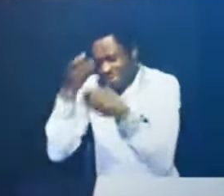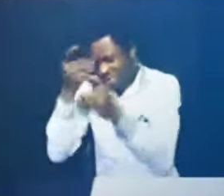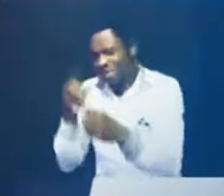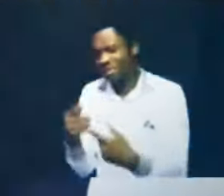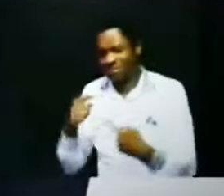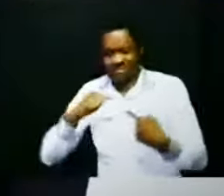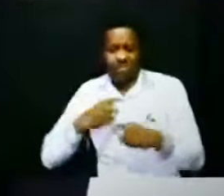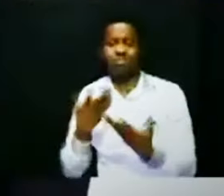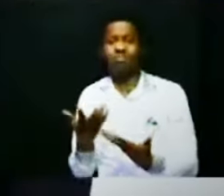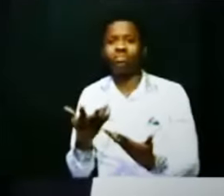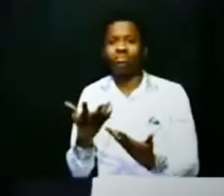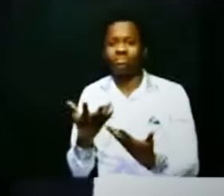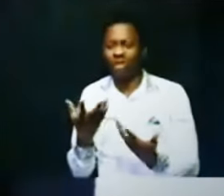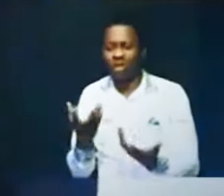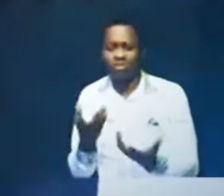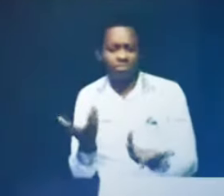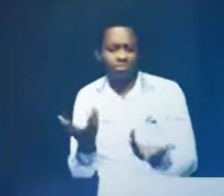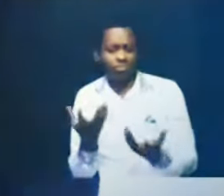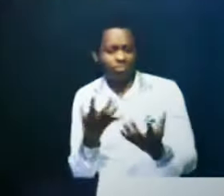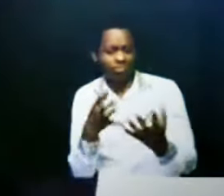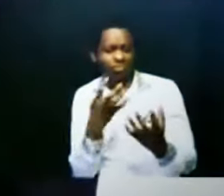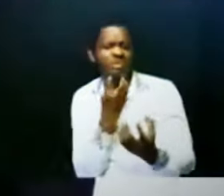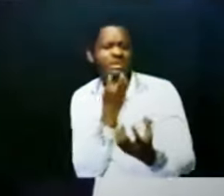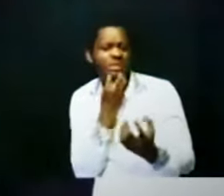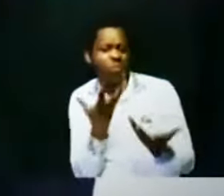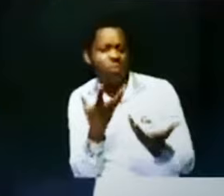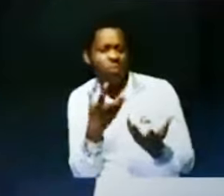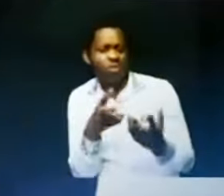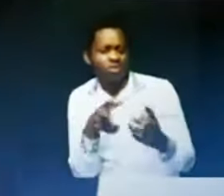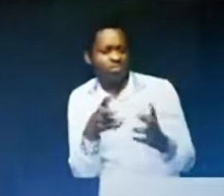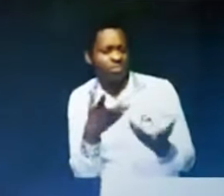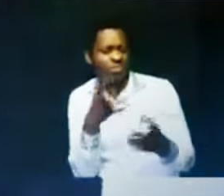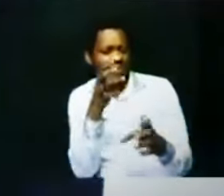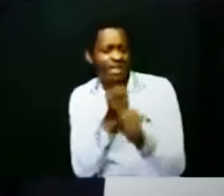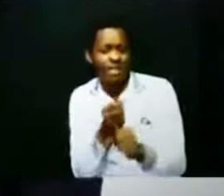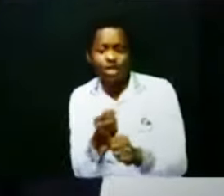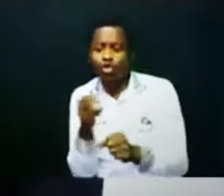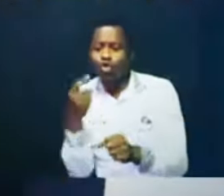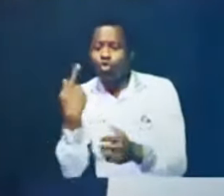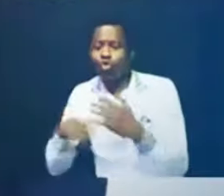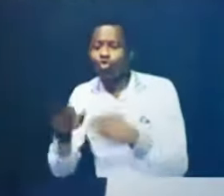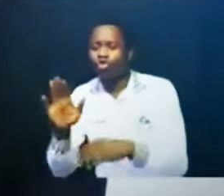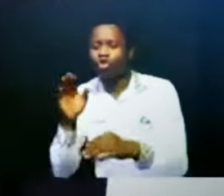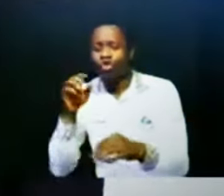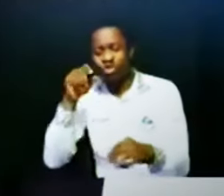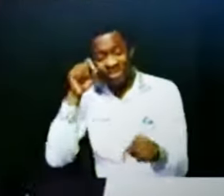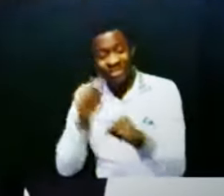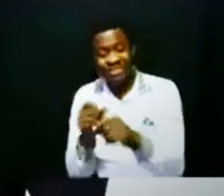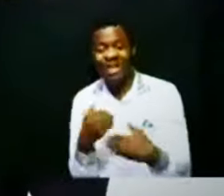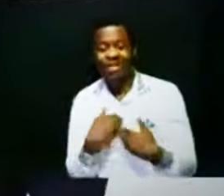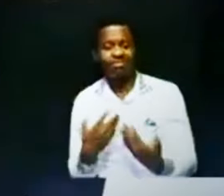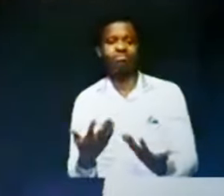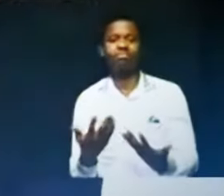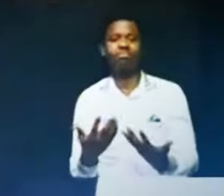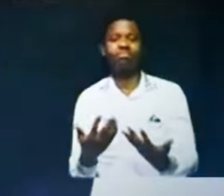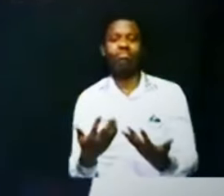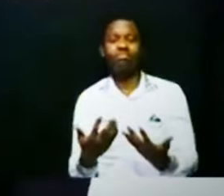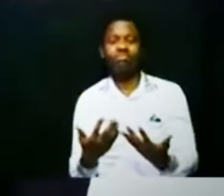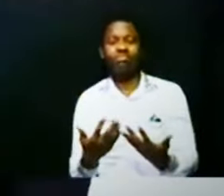And covetousness with regard to her sister's advantage.